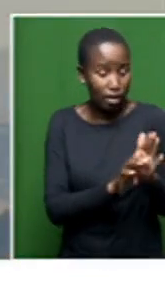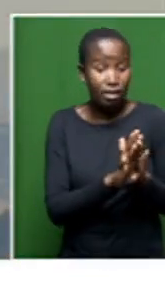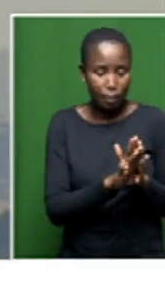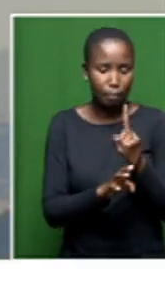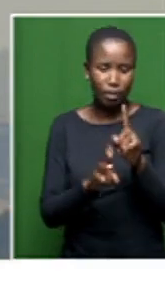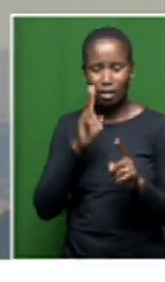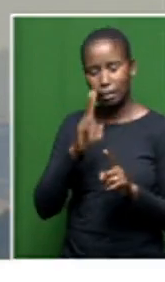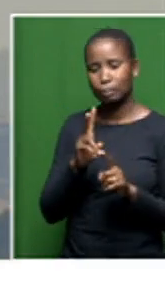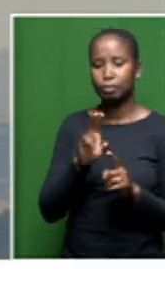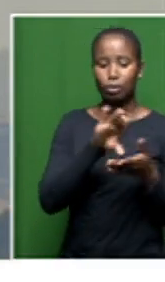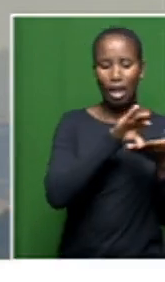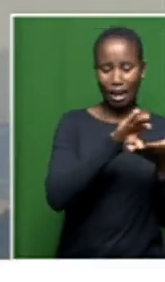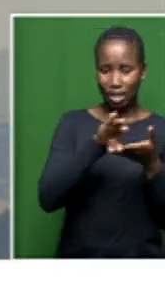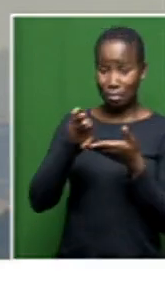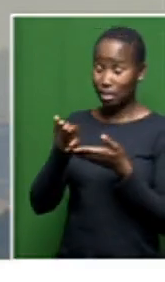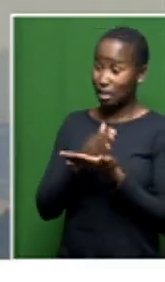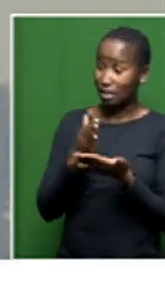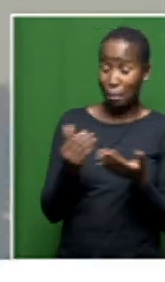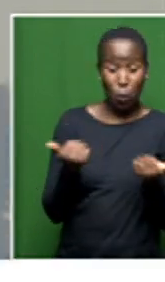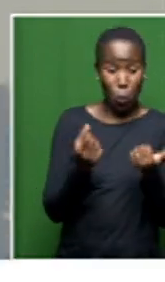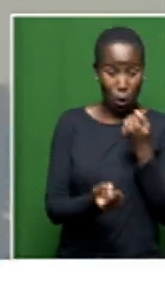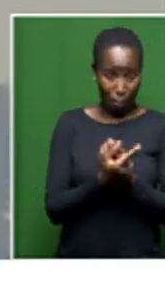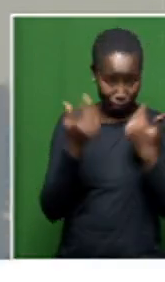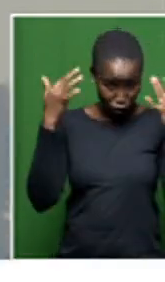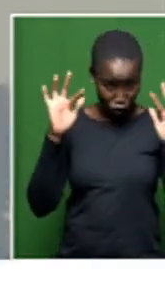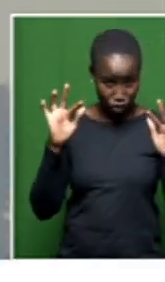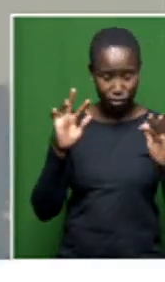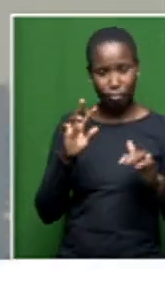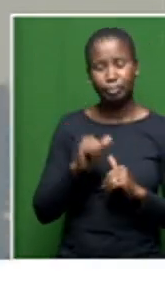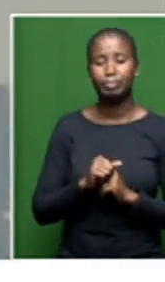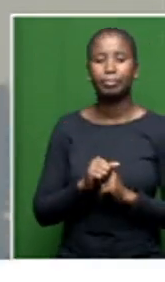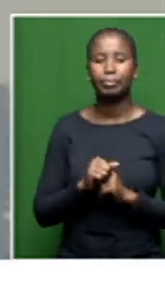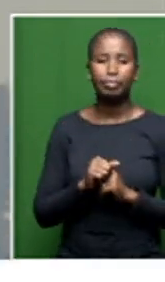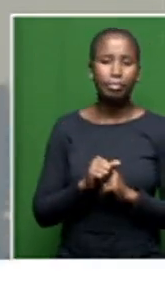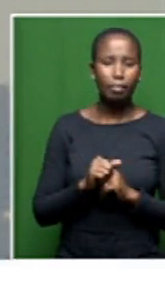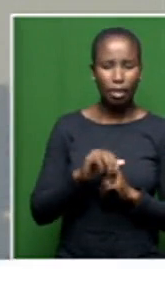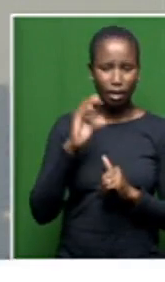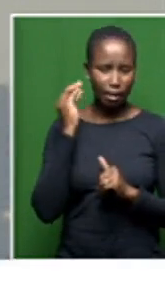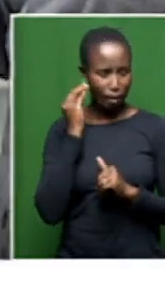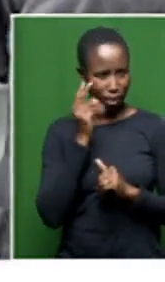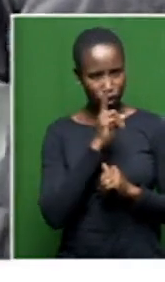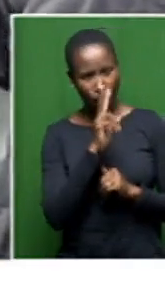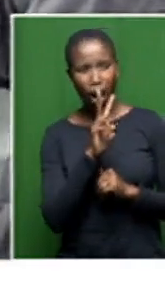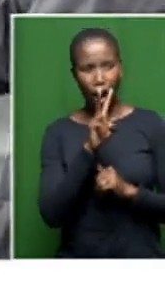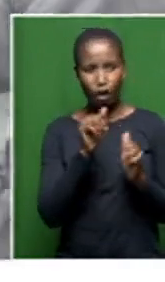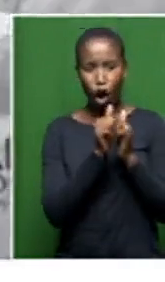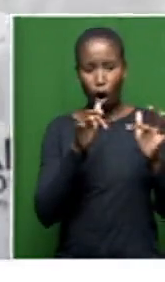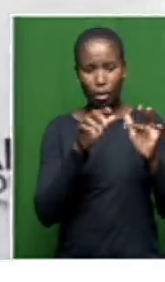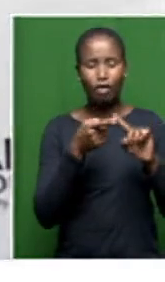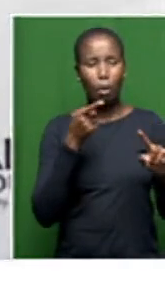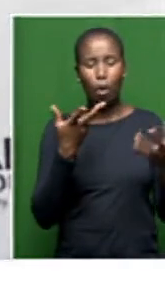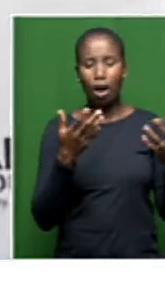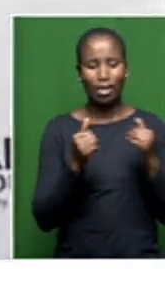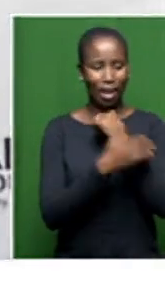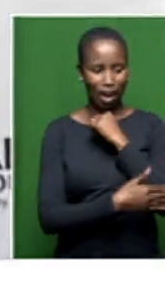of investments that have been made, for instance, where data centers have been opened across the country, these create